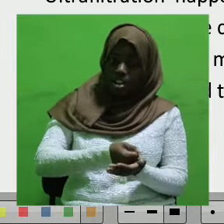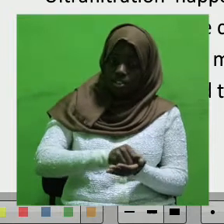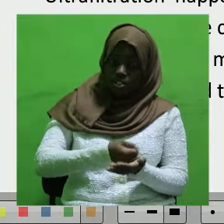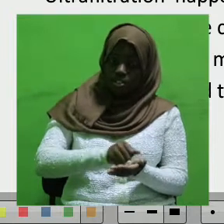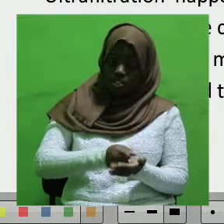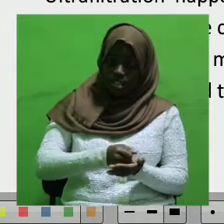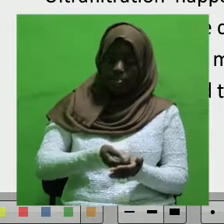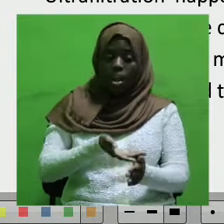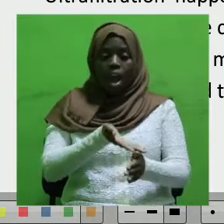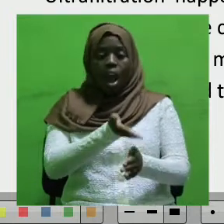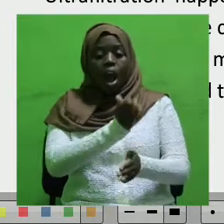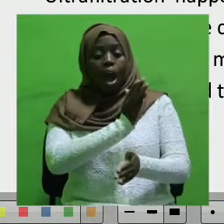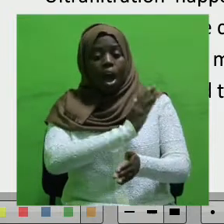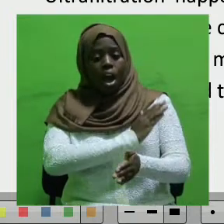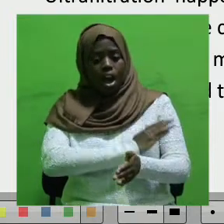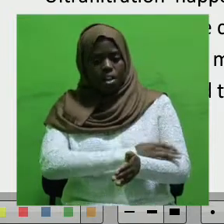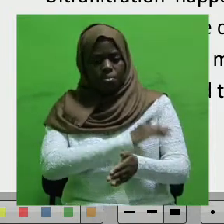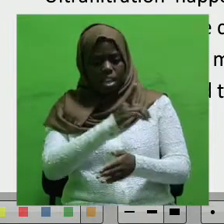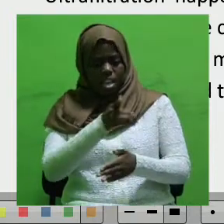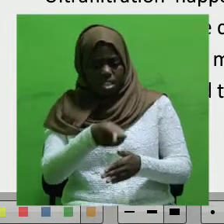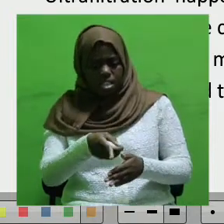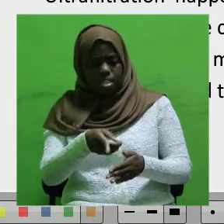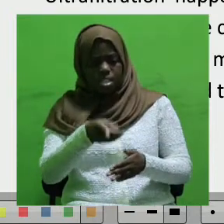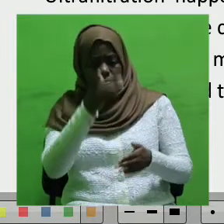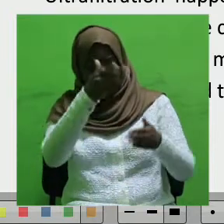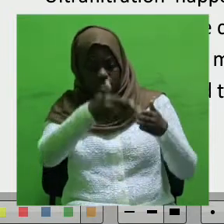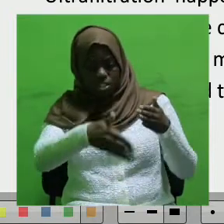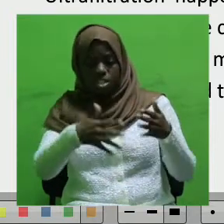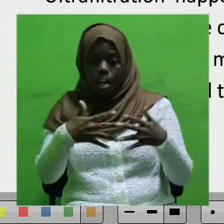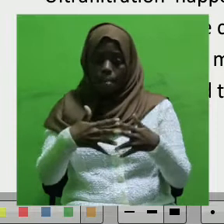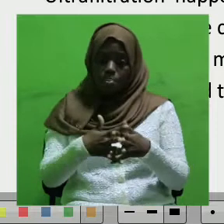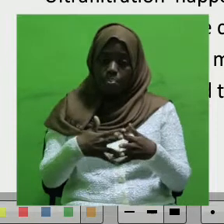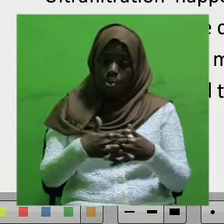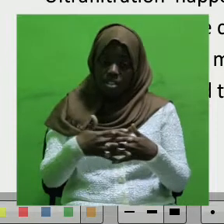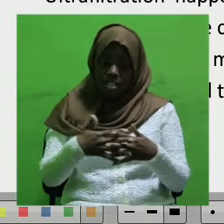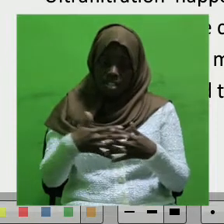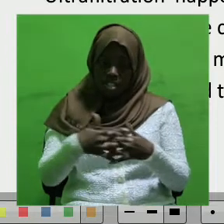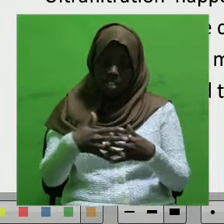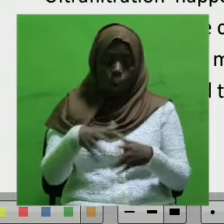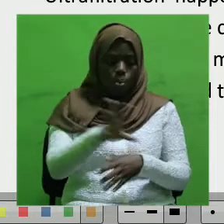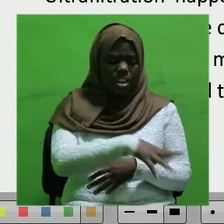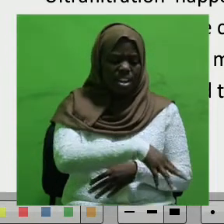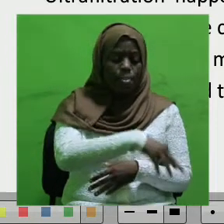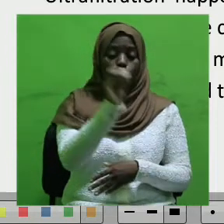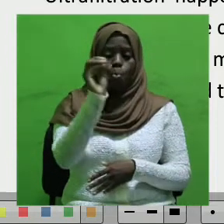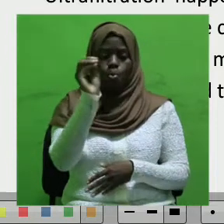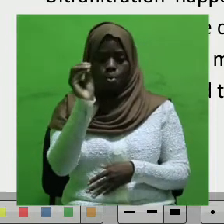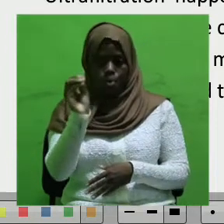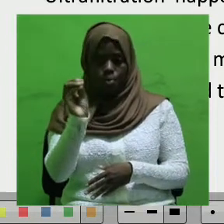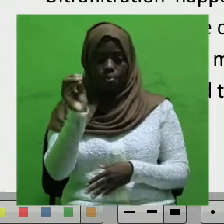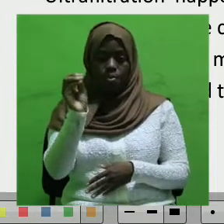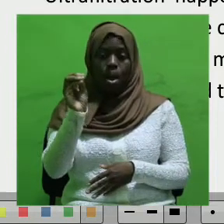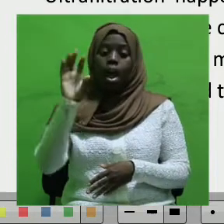when we respire, we take in oxygen, but after its processes have finished, we